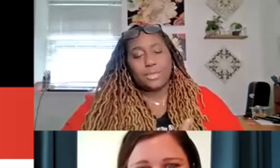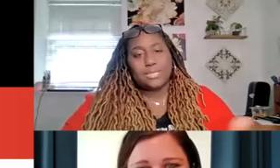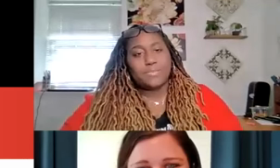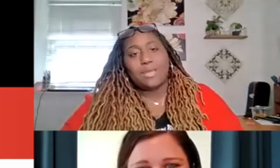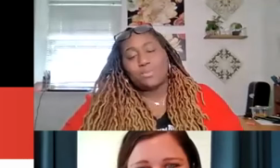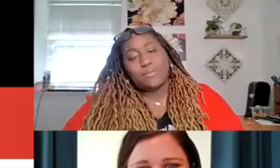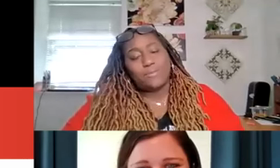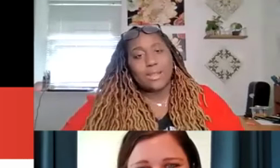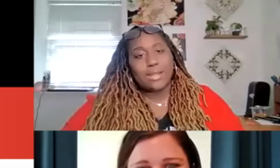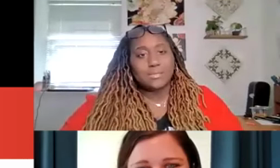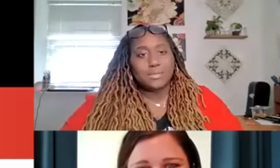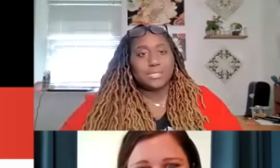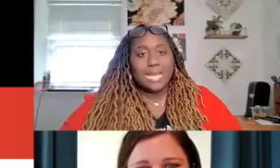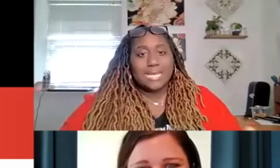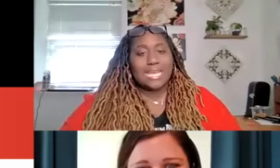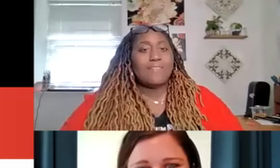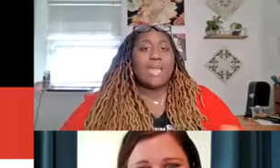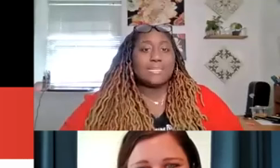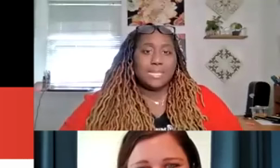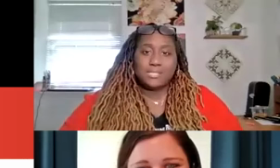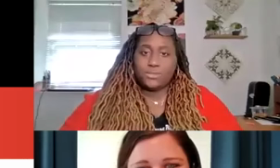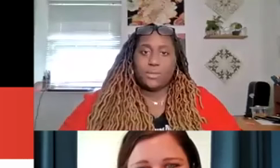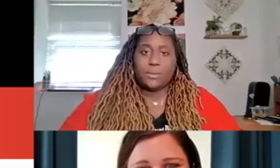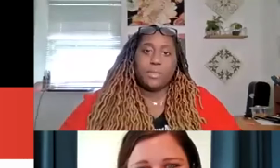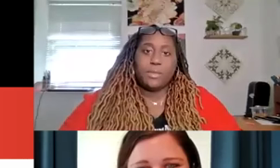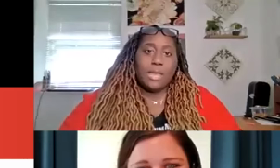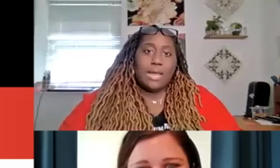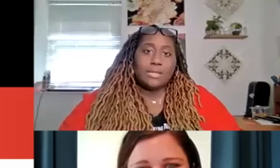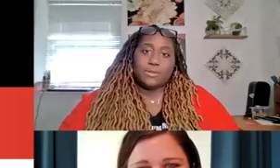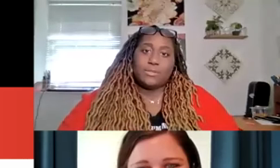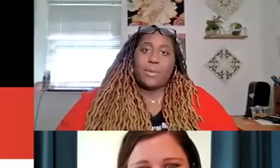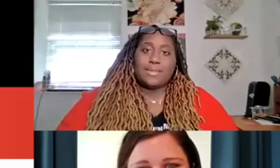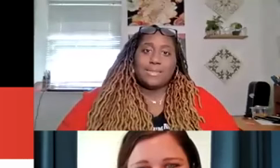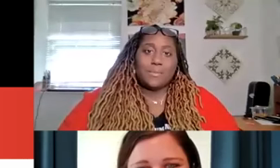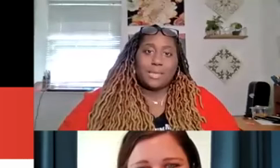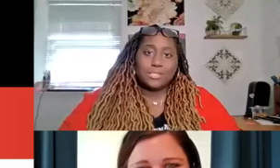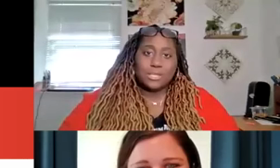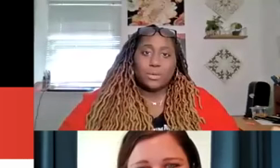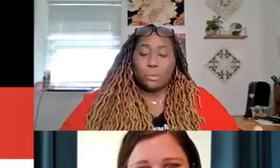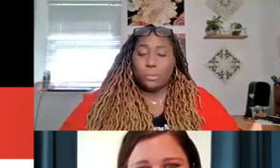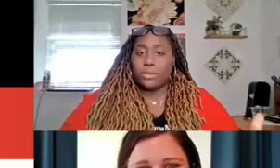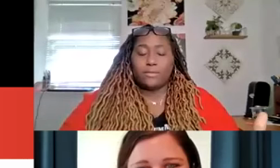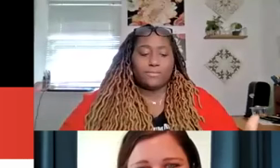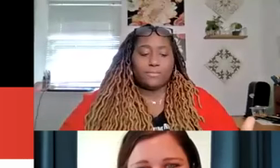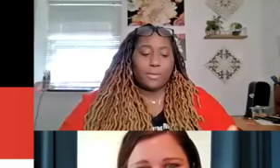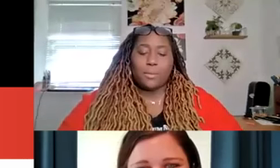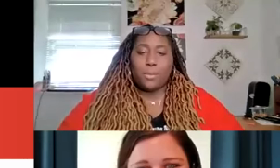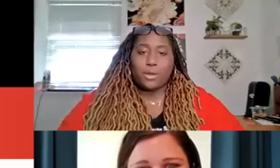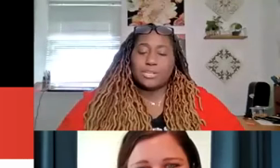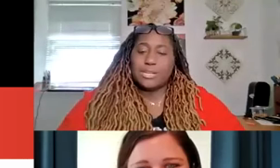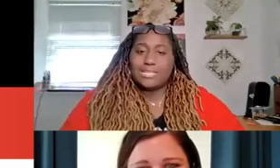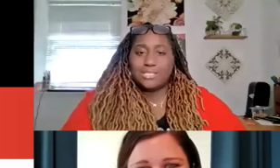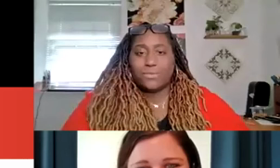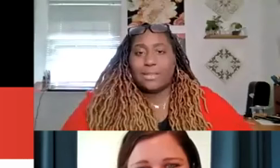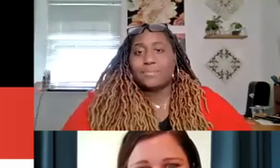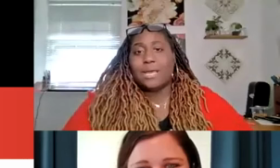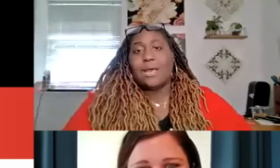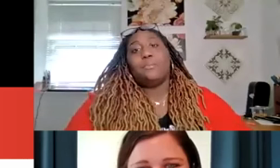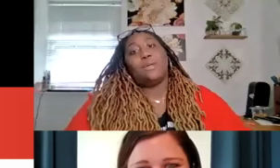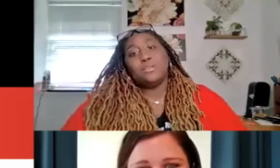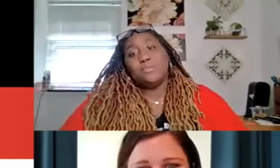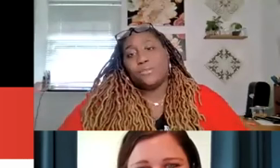kind of create this pathway for our customers to have access to them during the pandemic. And so we've kind of partnered not just